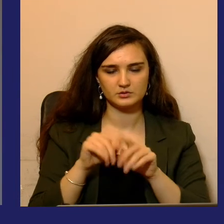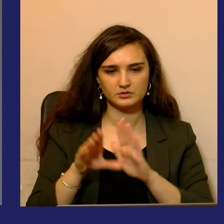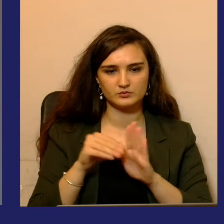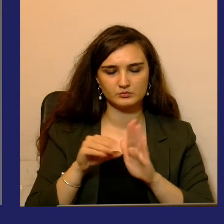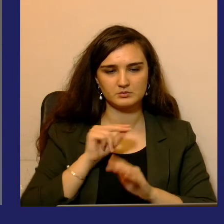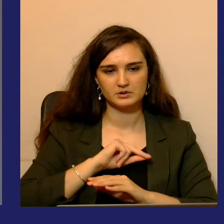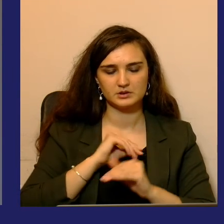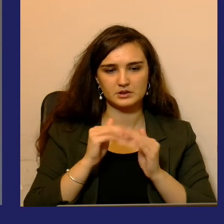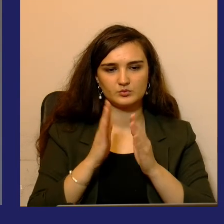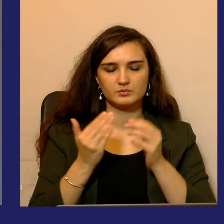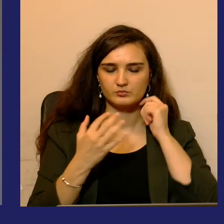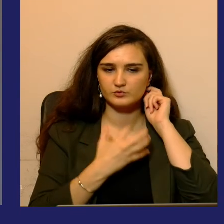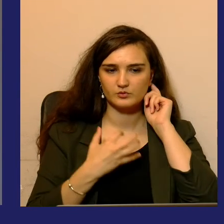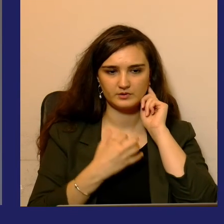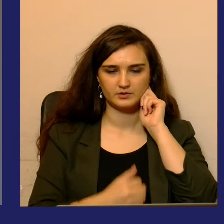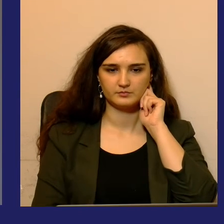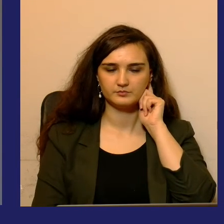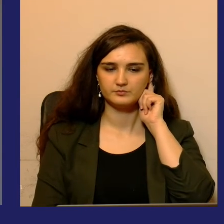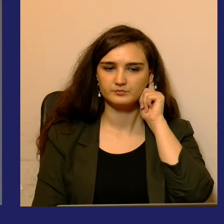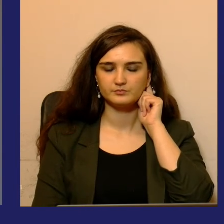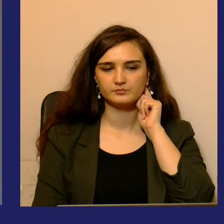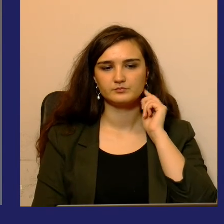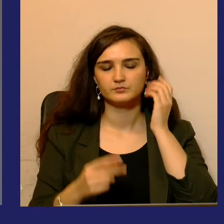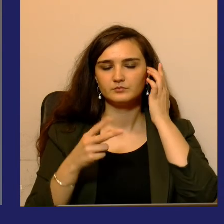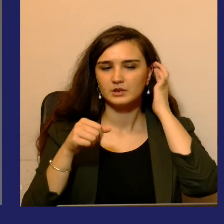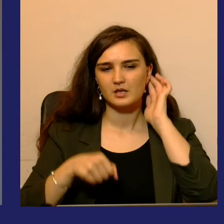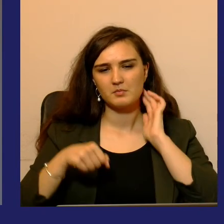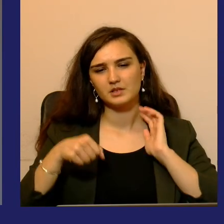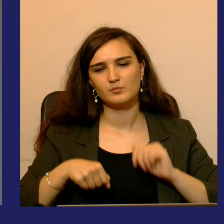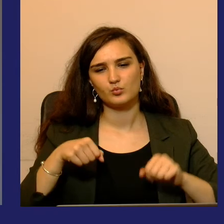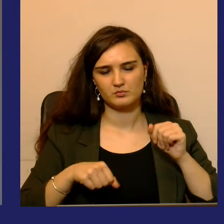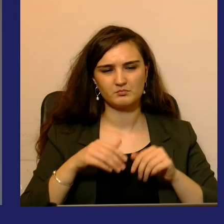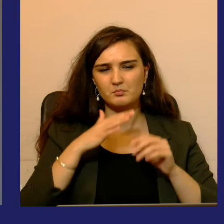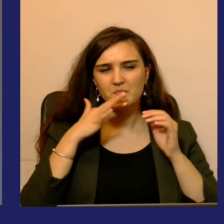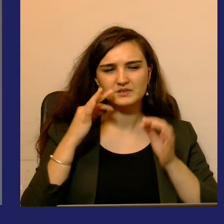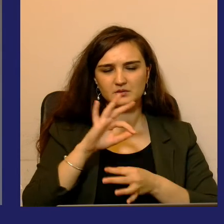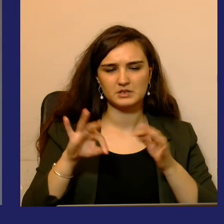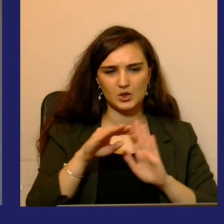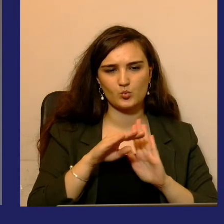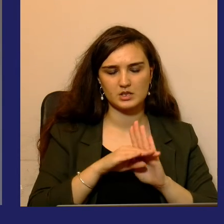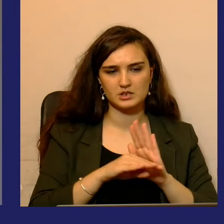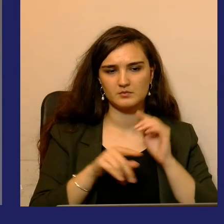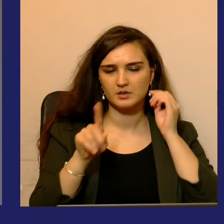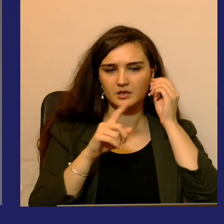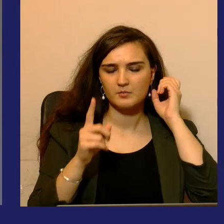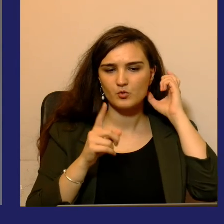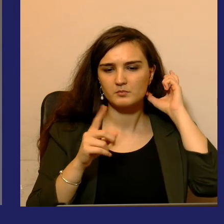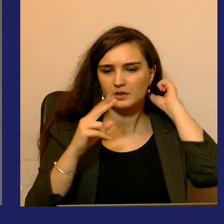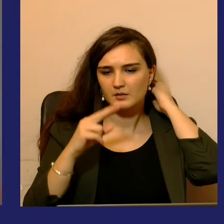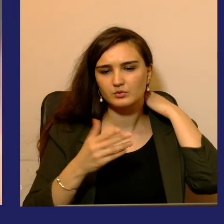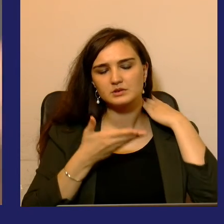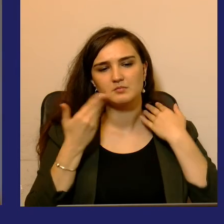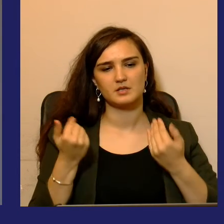You talked about overregulation and the ease of reform. I definitely agree. And I know in